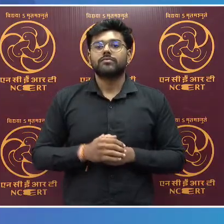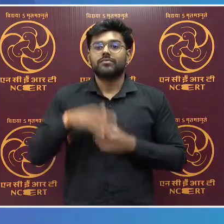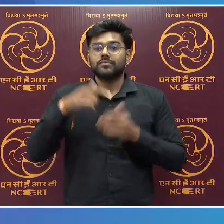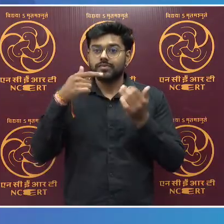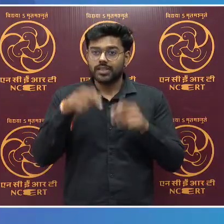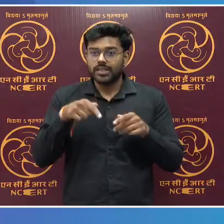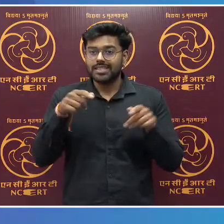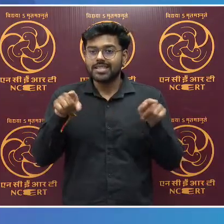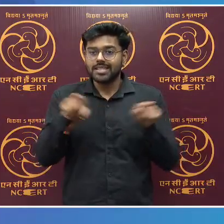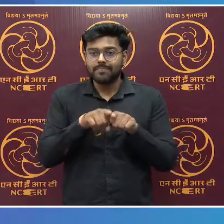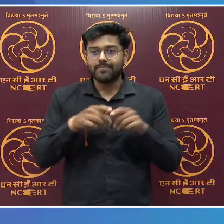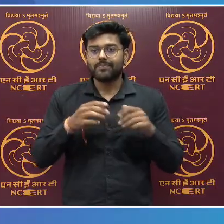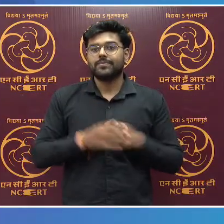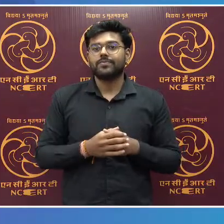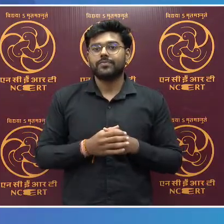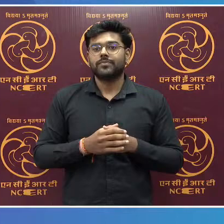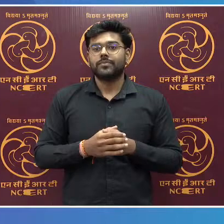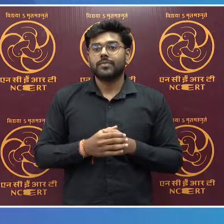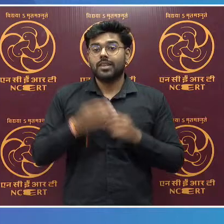how it goes.